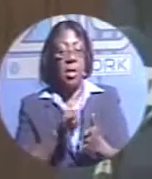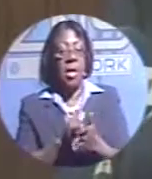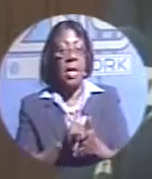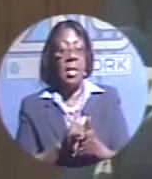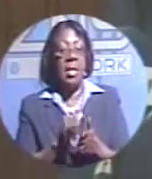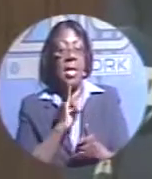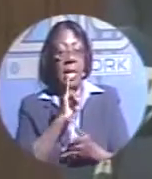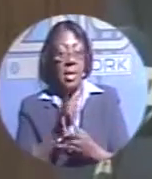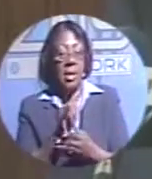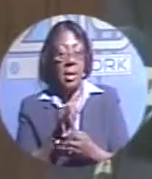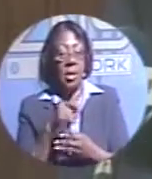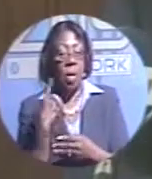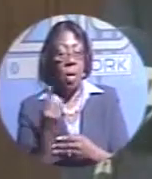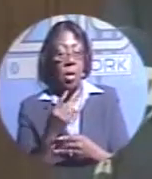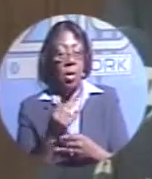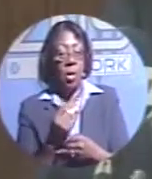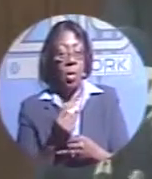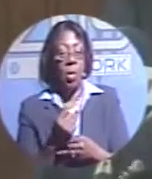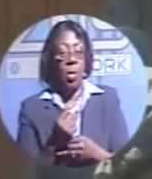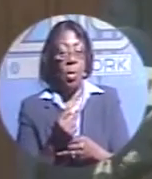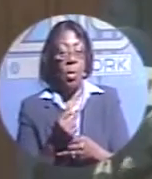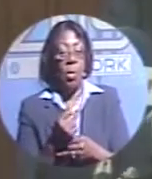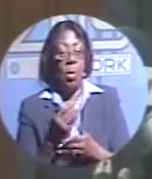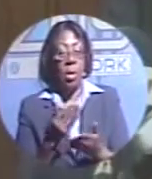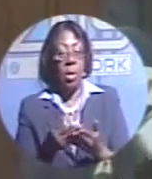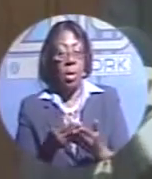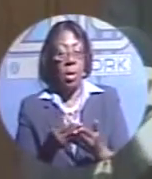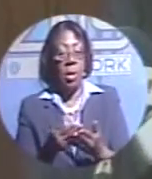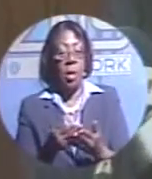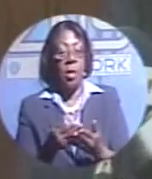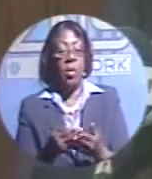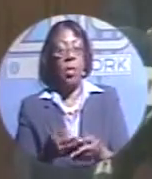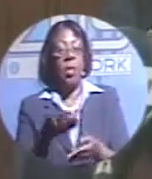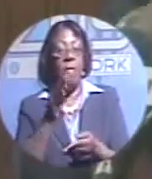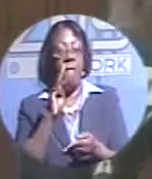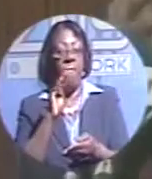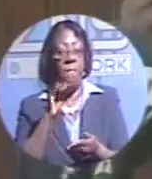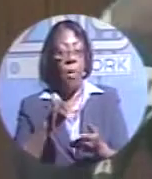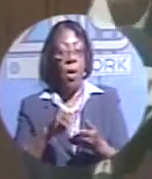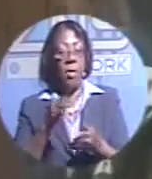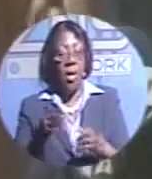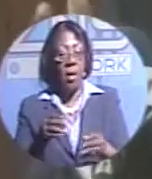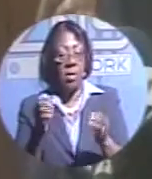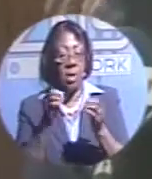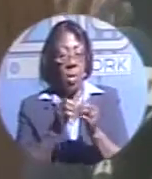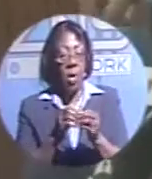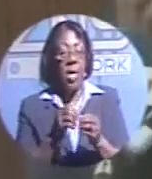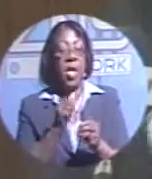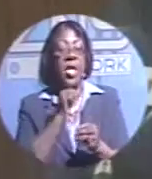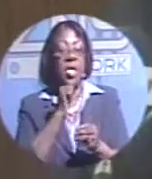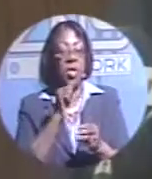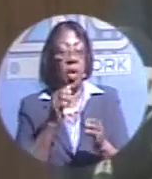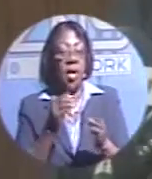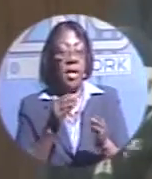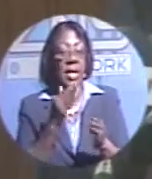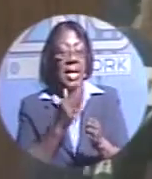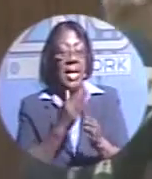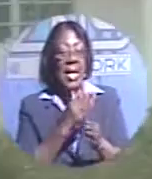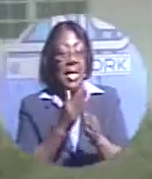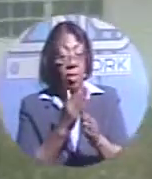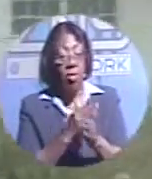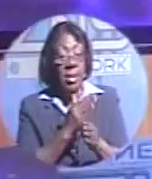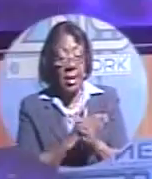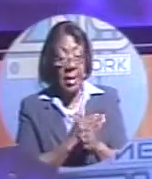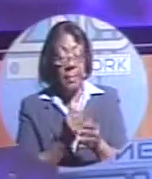also. So in other words, the 4,000 plus is not becoming 5,000 or 6,000. So there is some